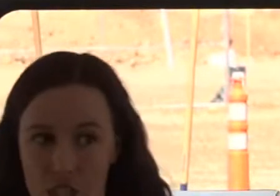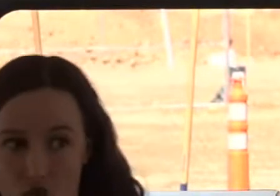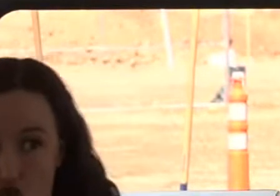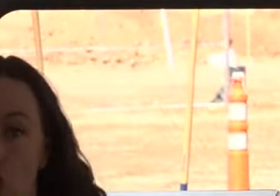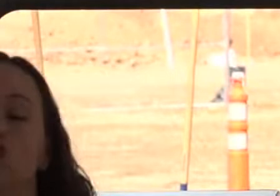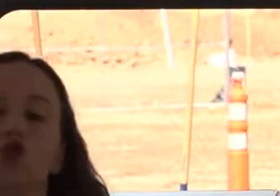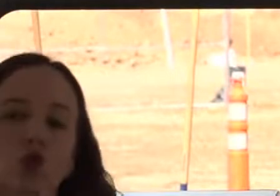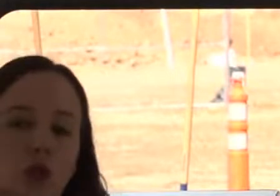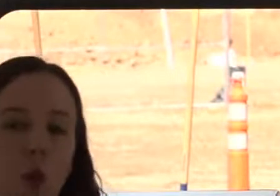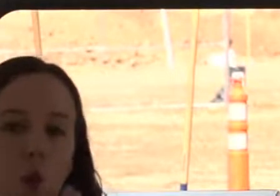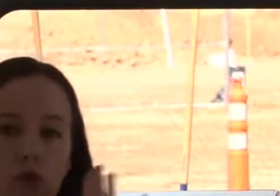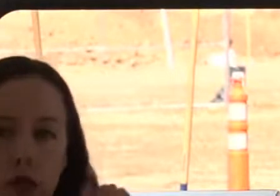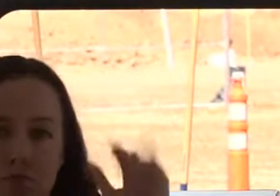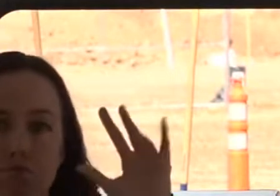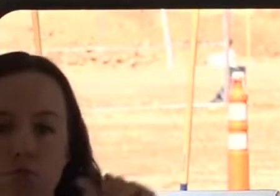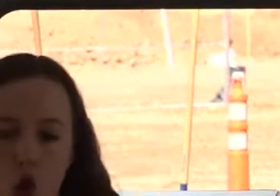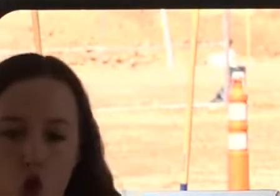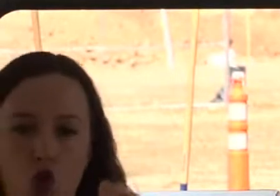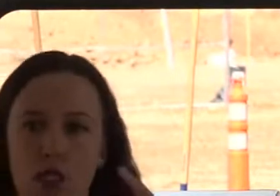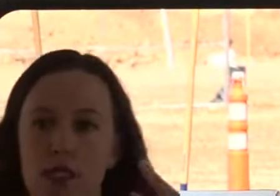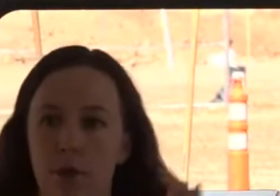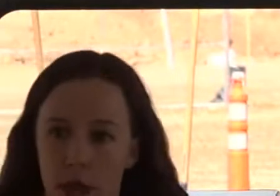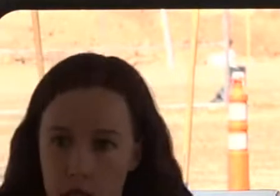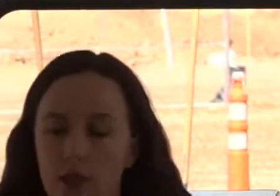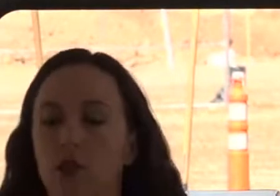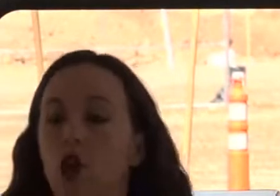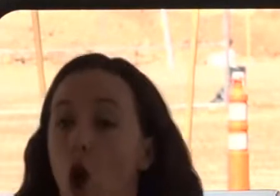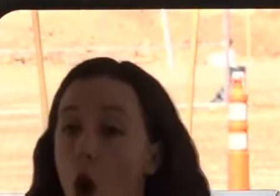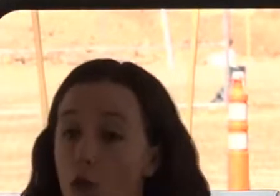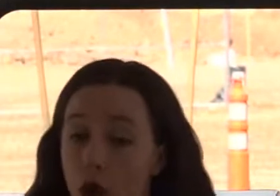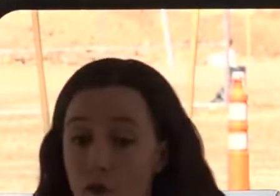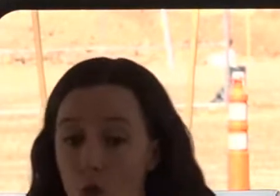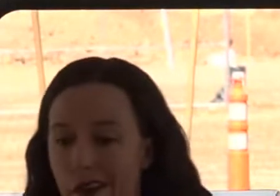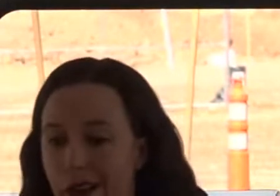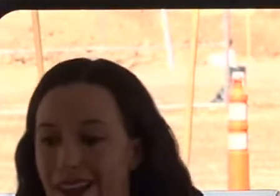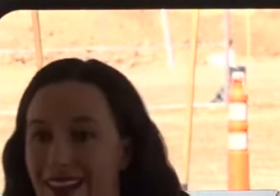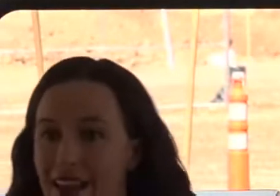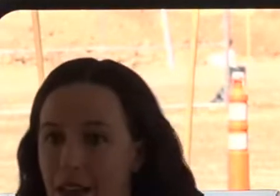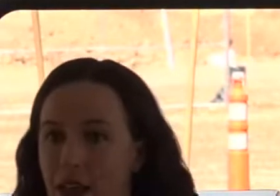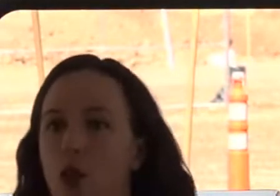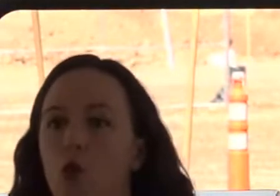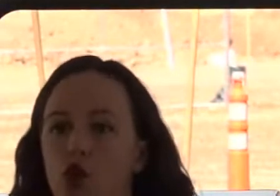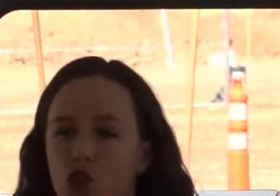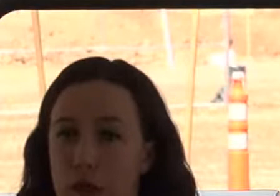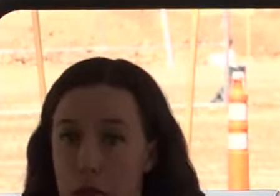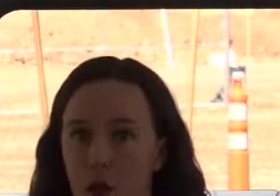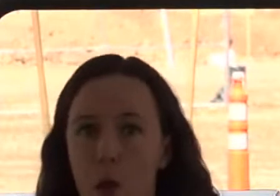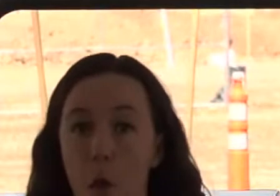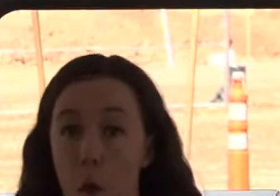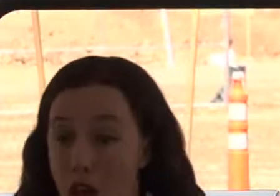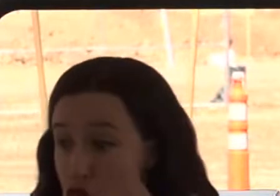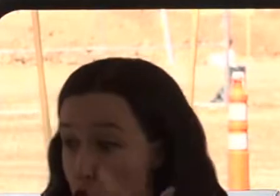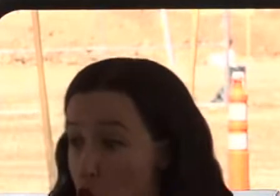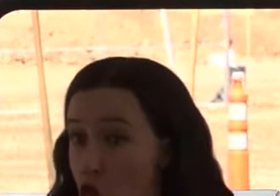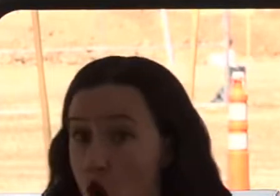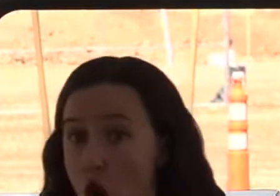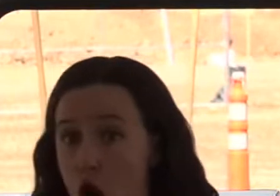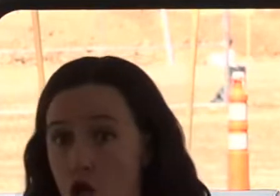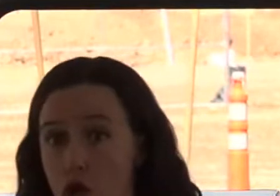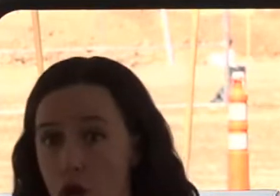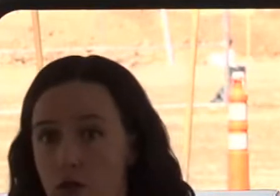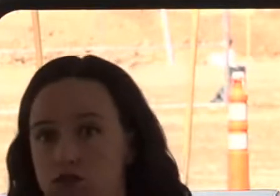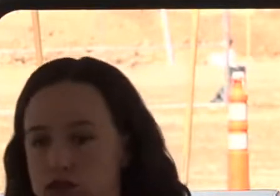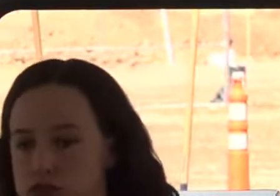be an amazing learning space. There's some spaces for collaboration on the campus now, but the large collaboration space that's